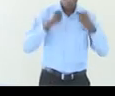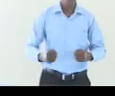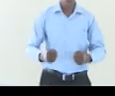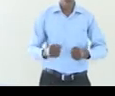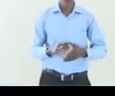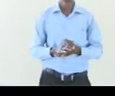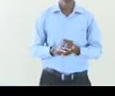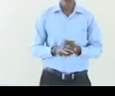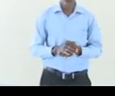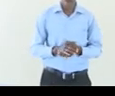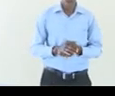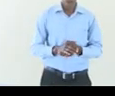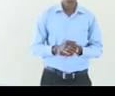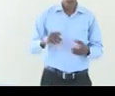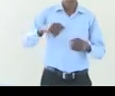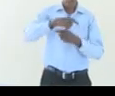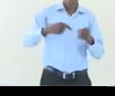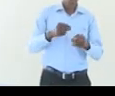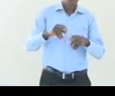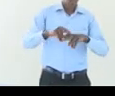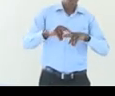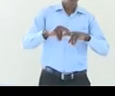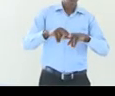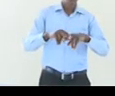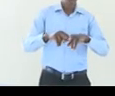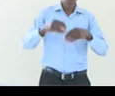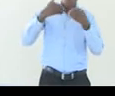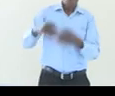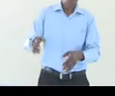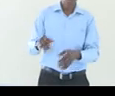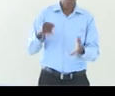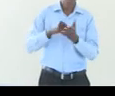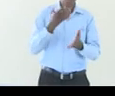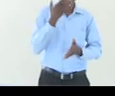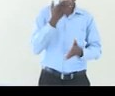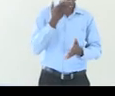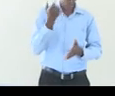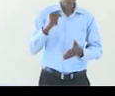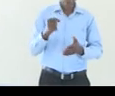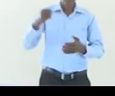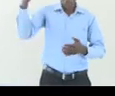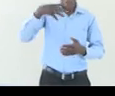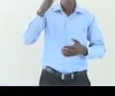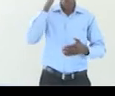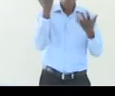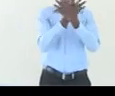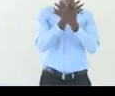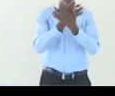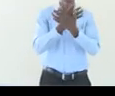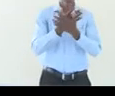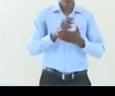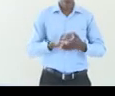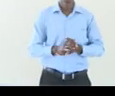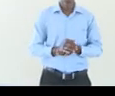have read before? Standing for Jesus means standing against many things that run counter to the values of